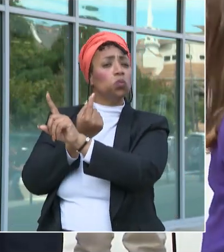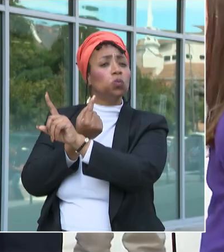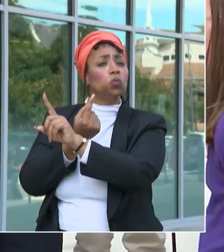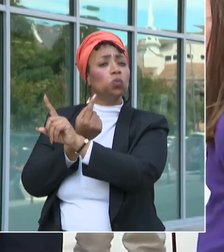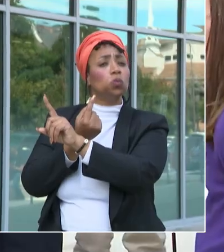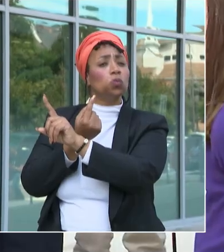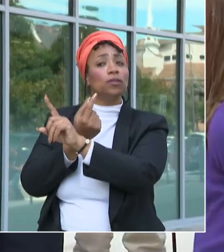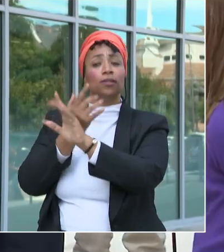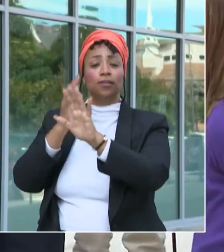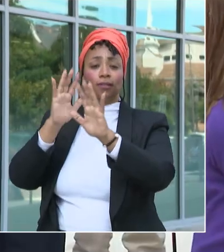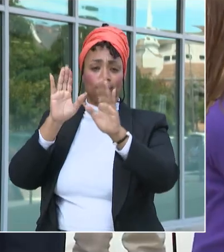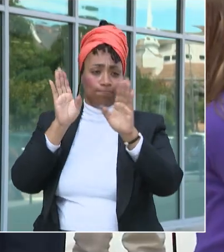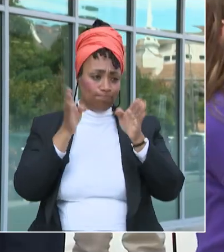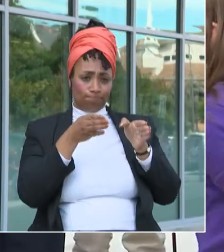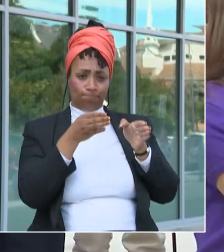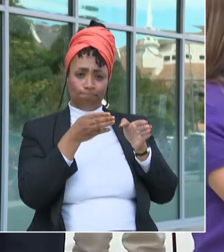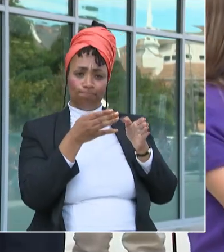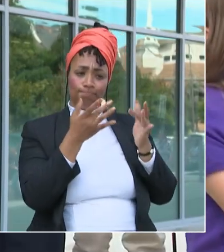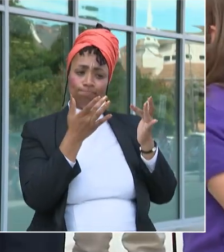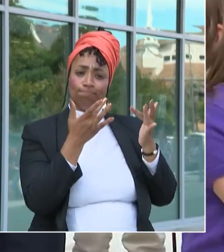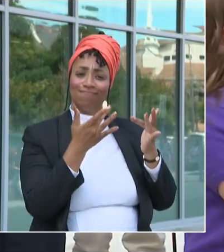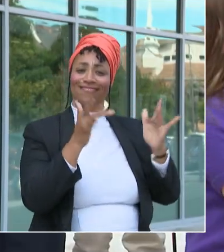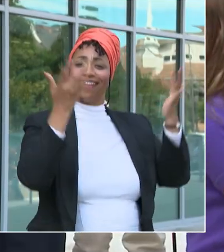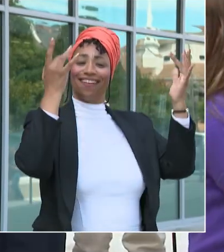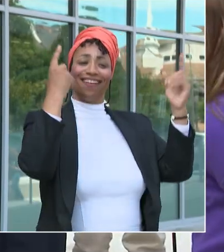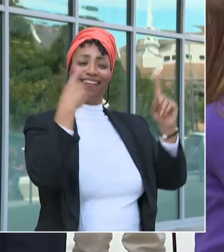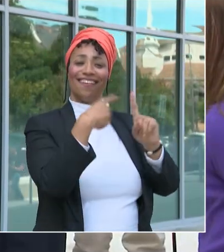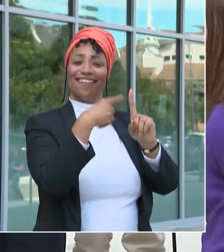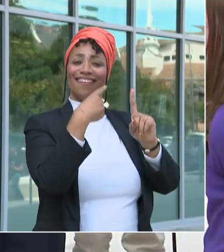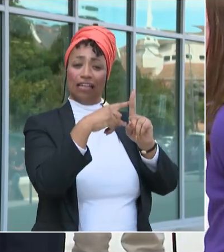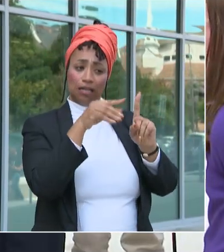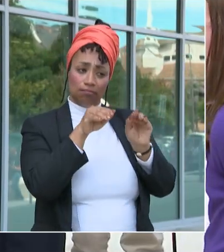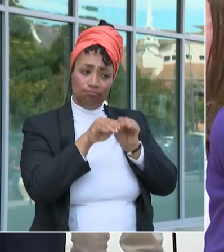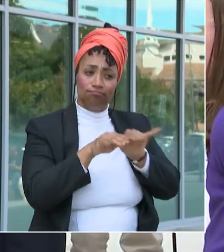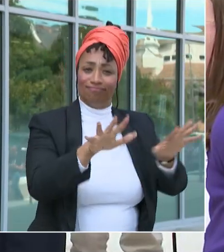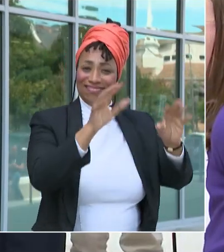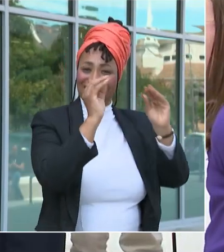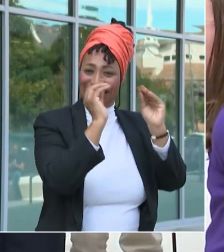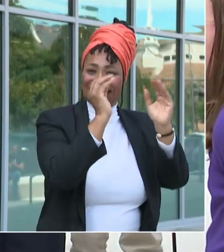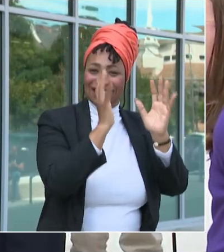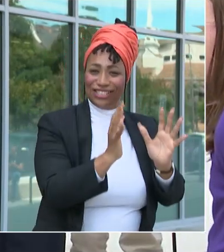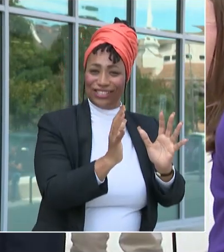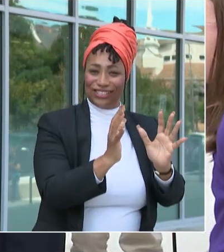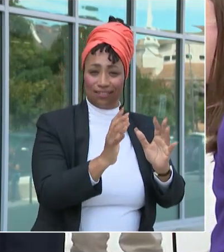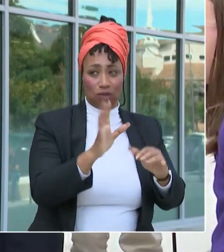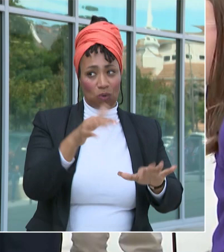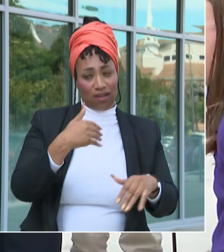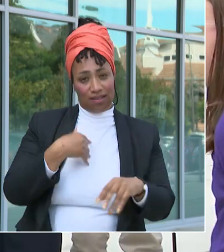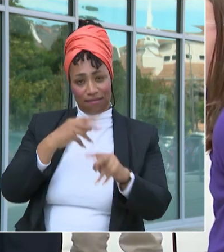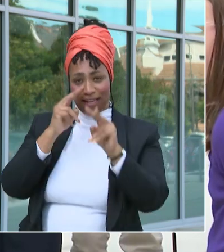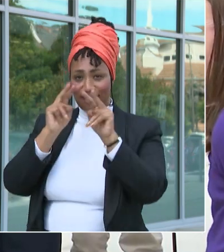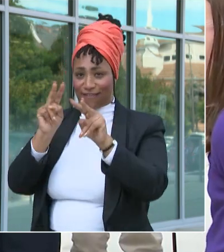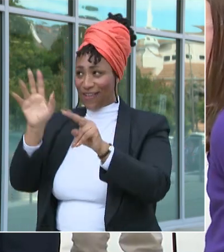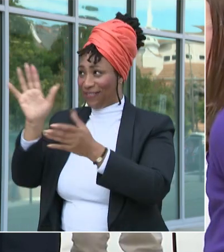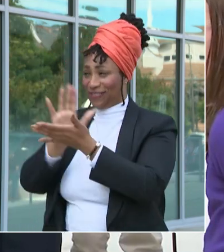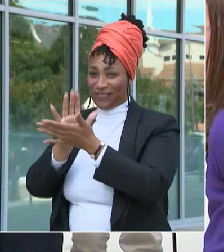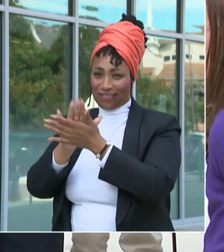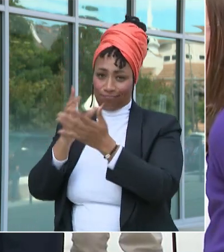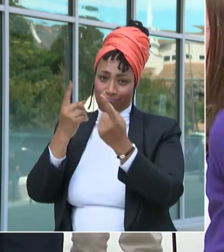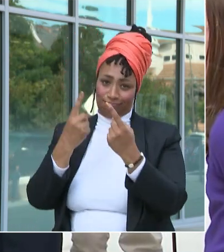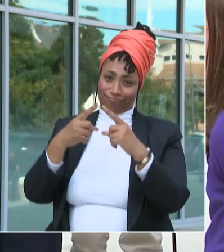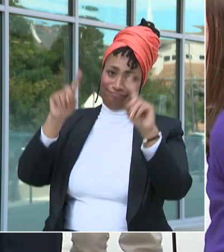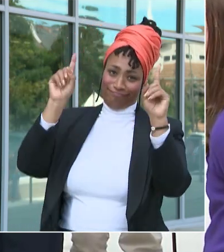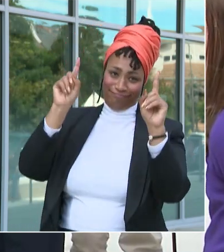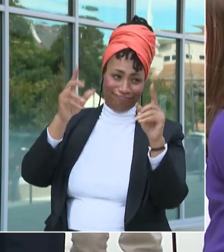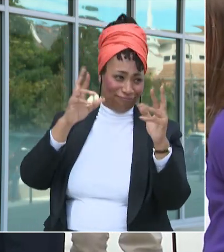and educators are embarking on this school year, and this incredible building that sets them up for success has been a tremendously bright light